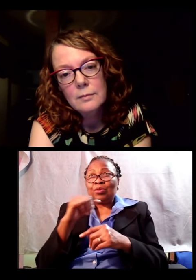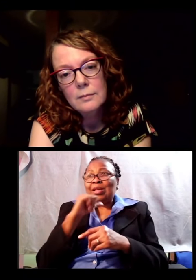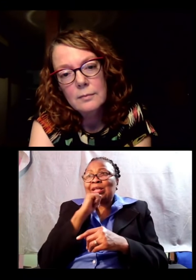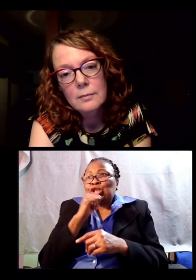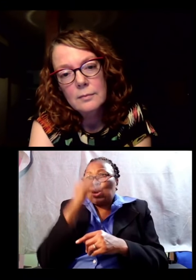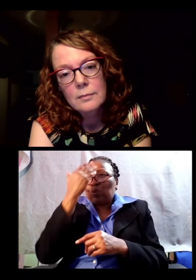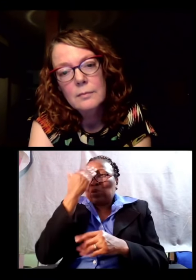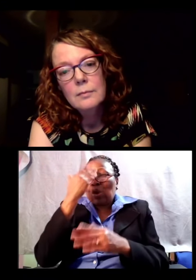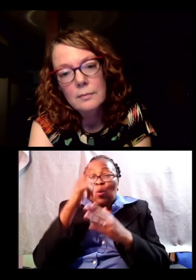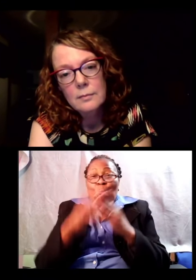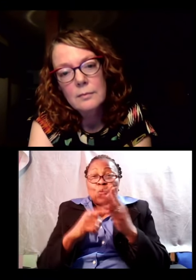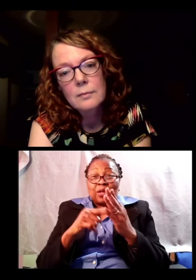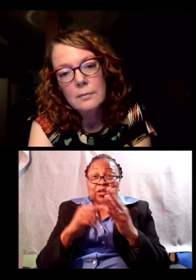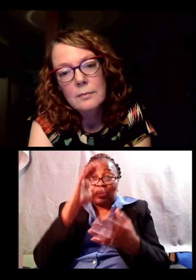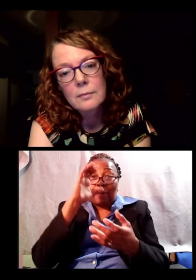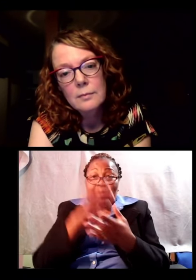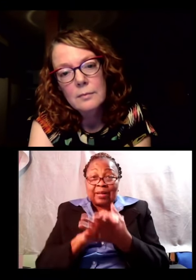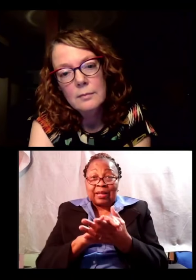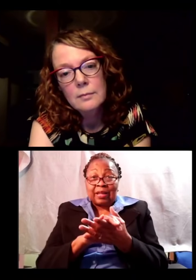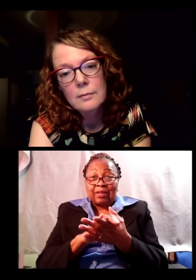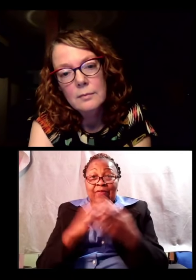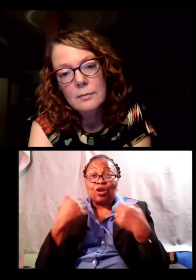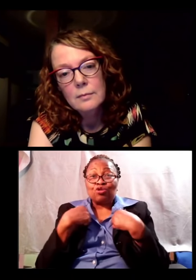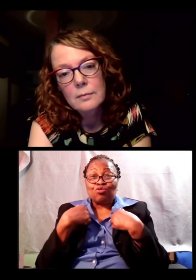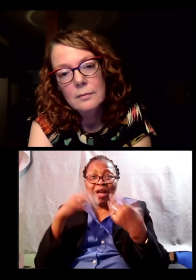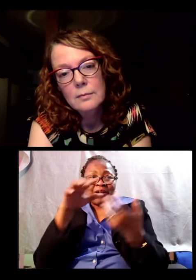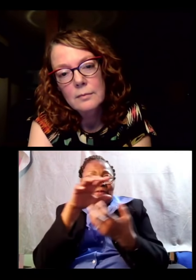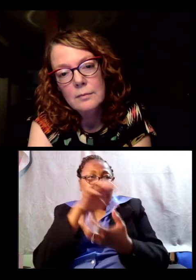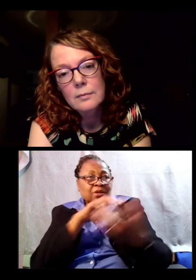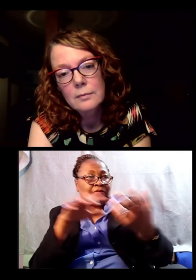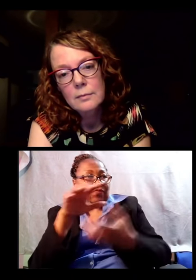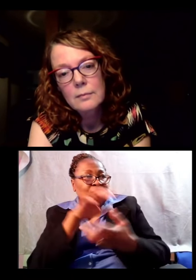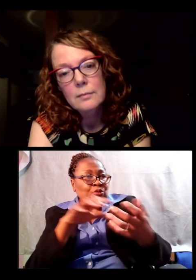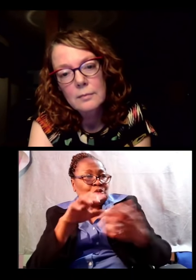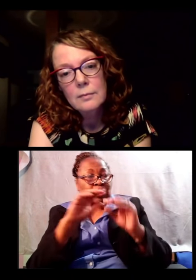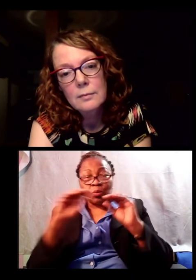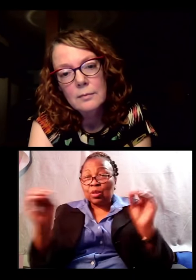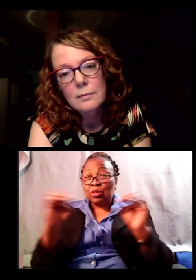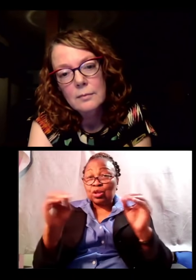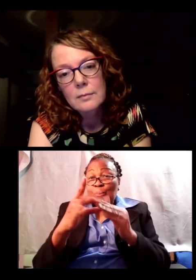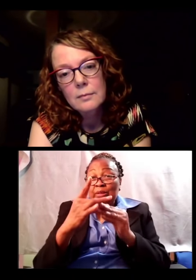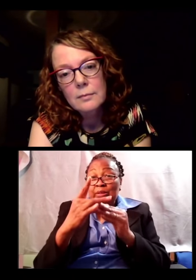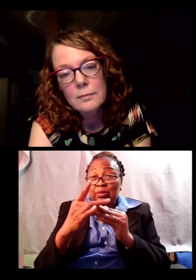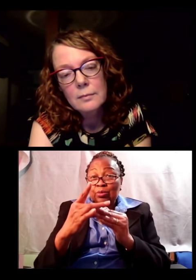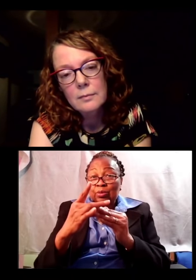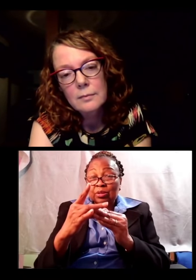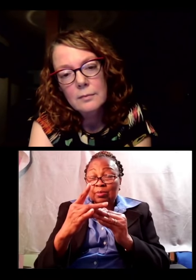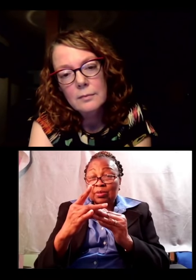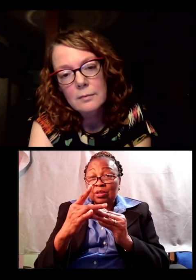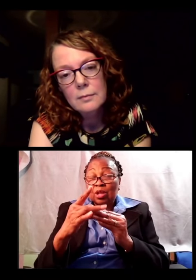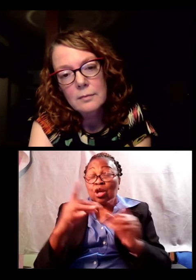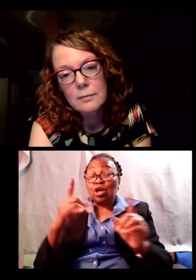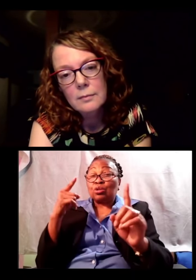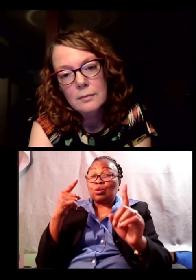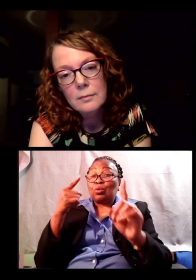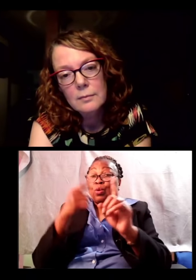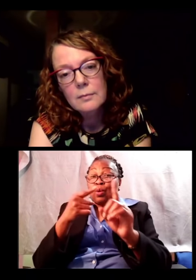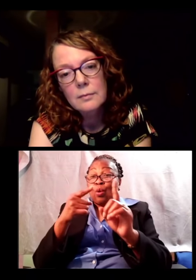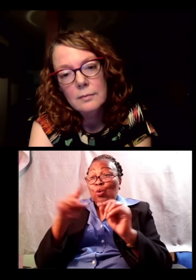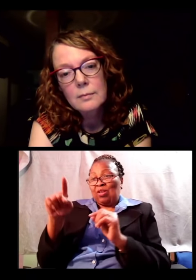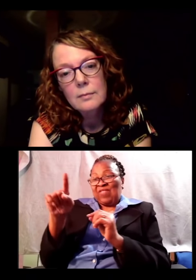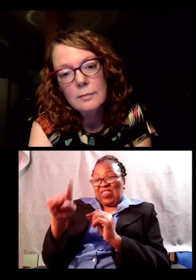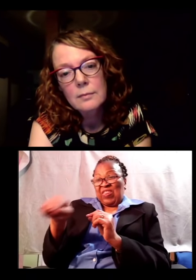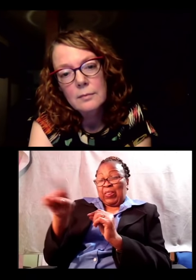have a confused population without any direction. So the aim of them